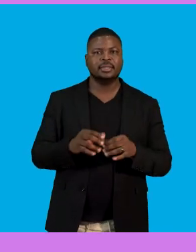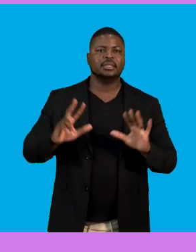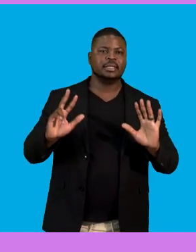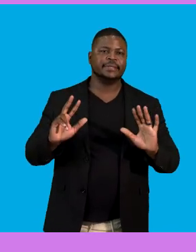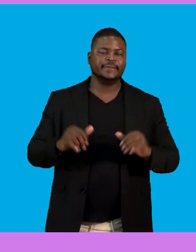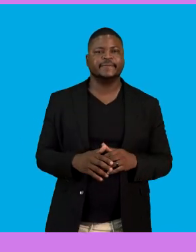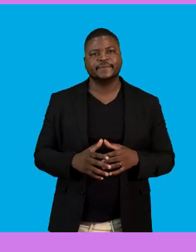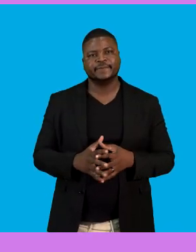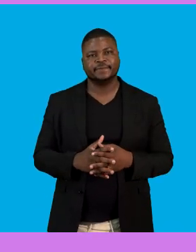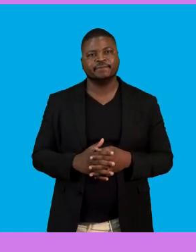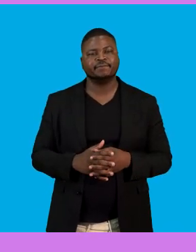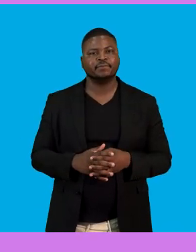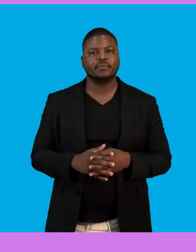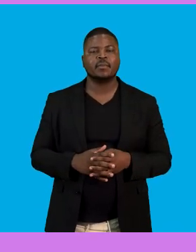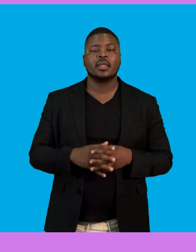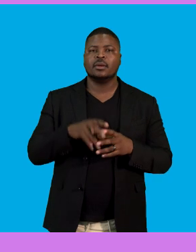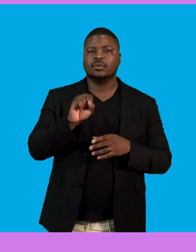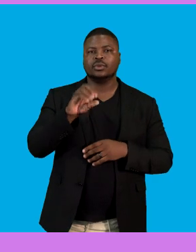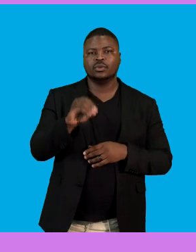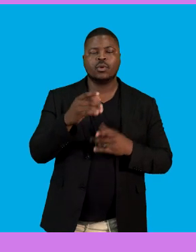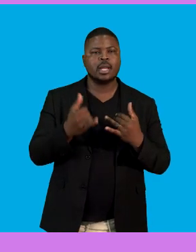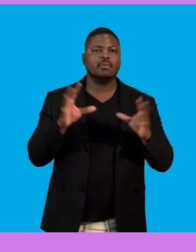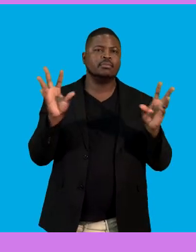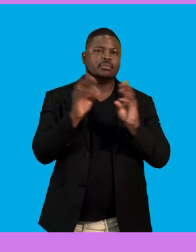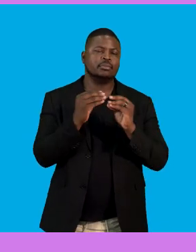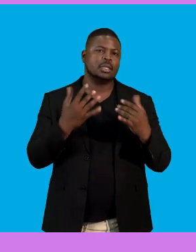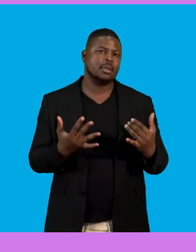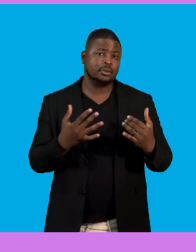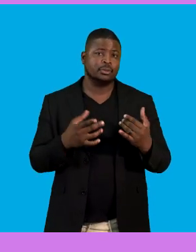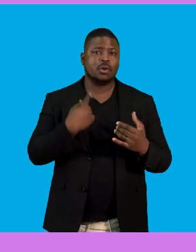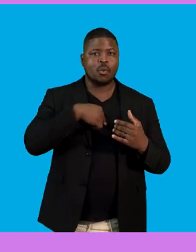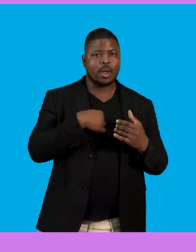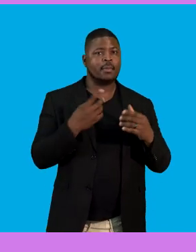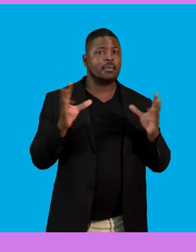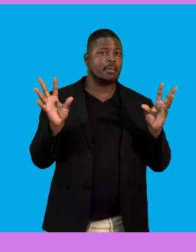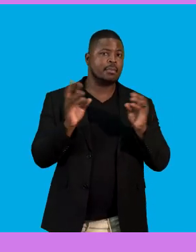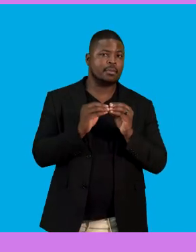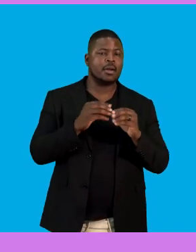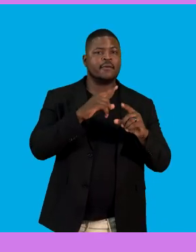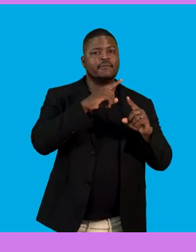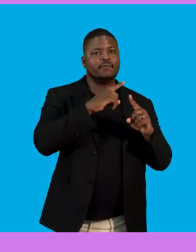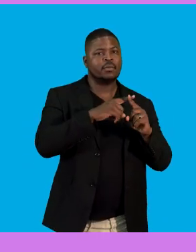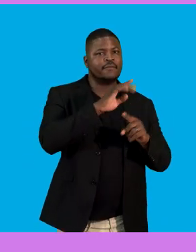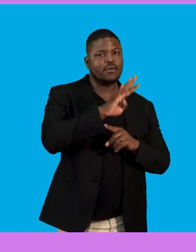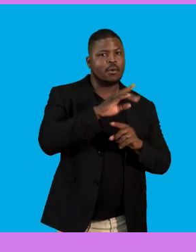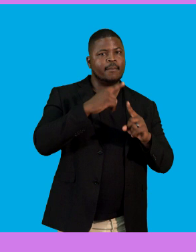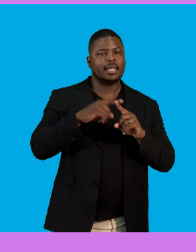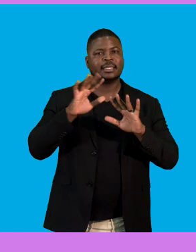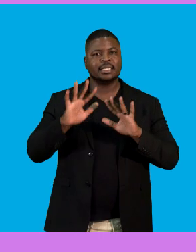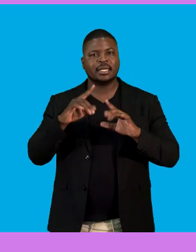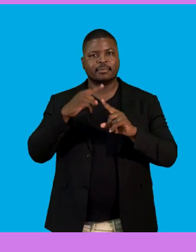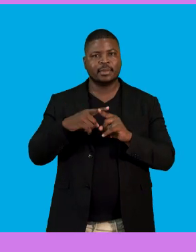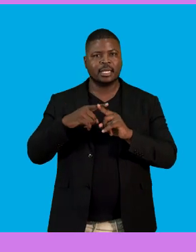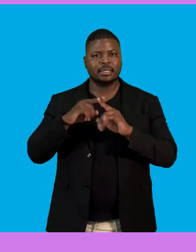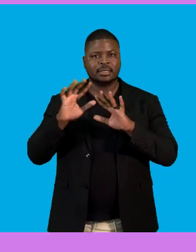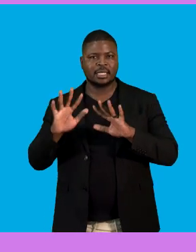8. So now, what is the total? Let's add it together. We've got 4 plus 10,